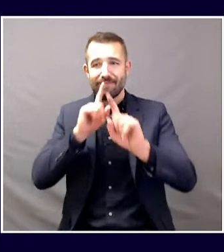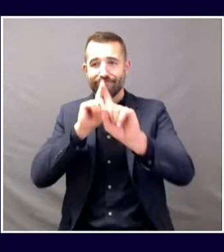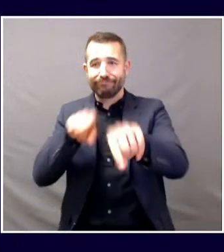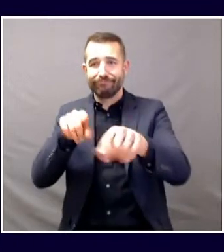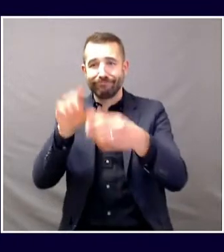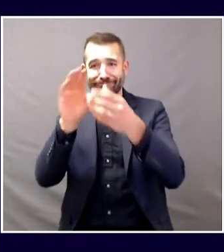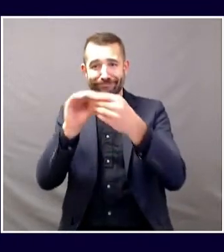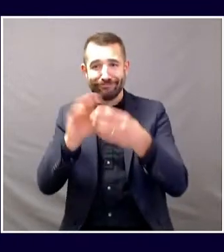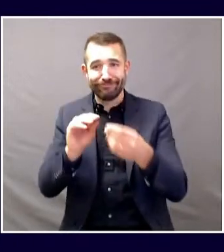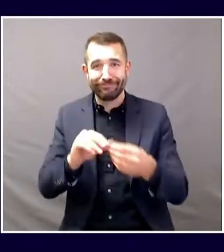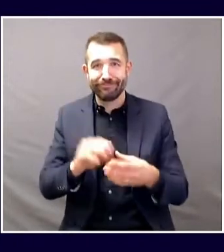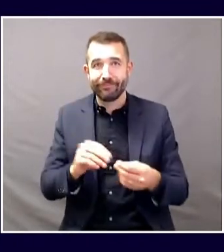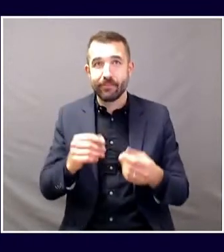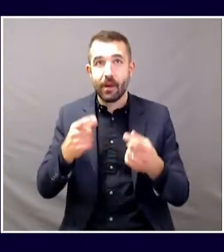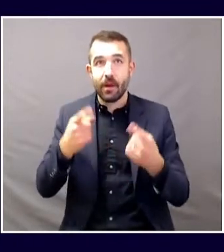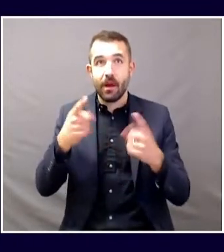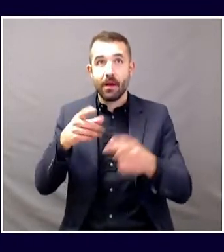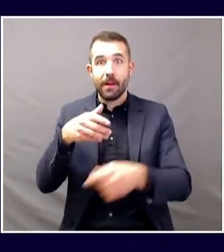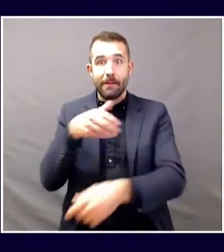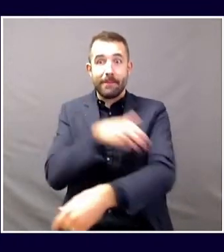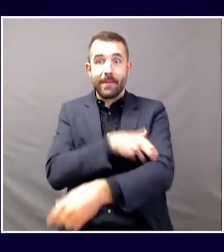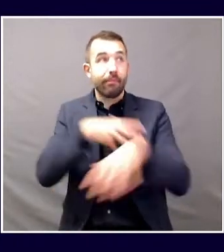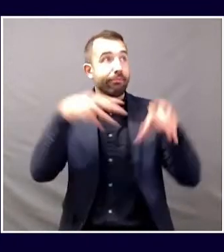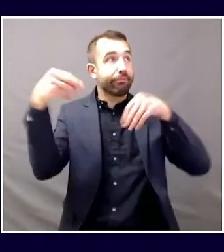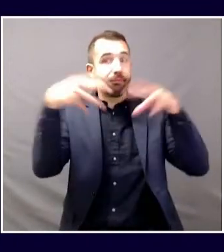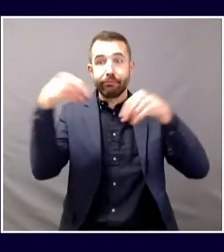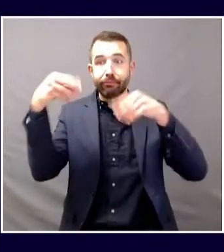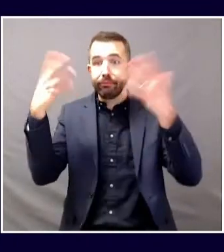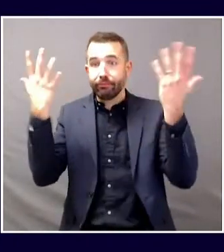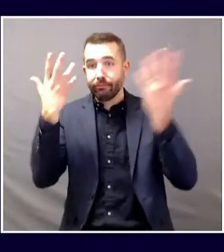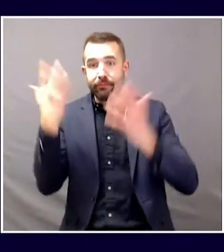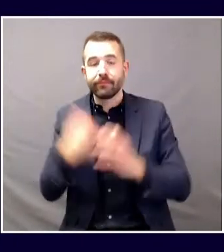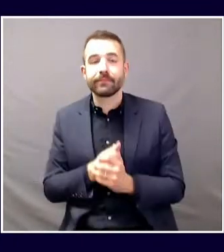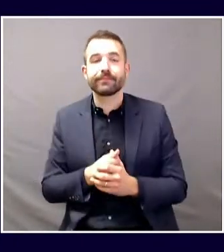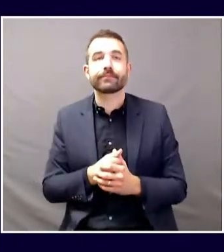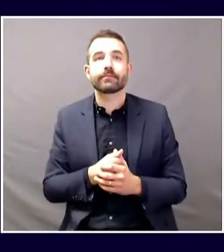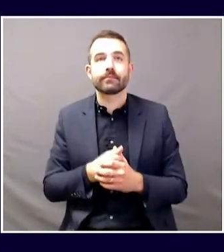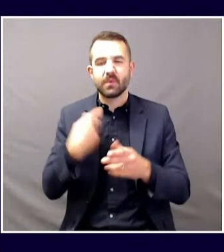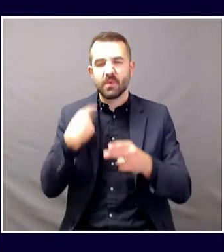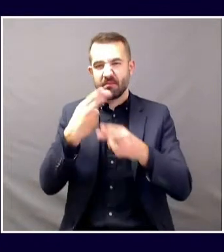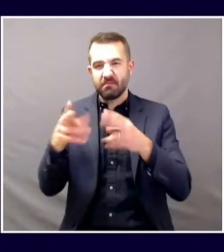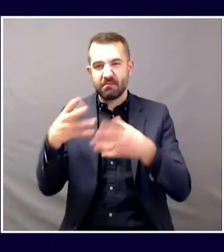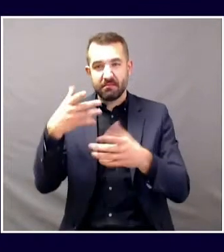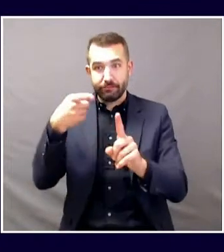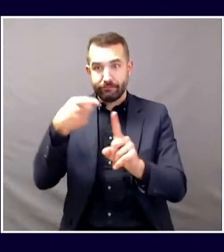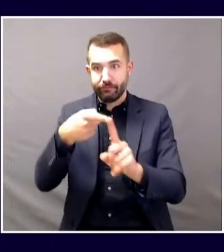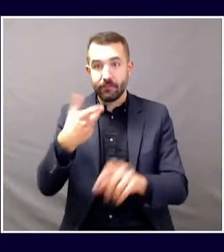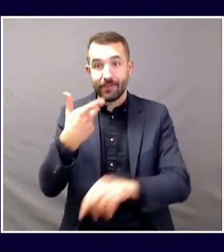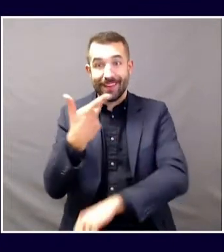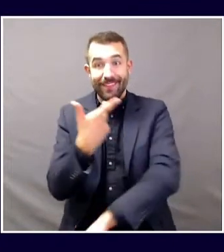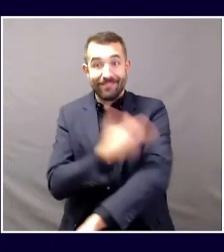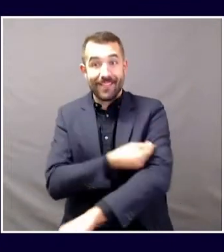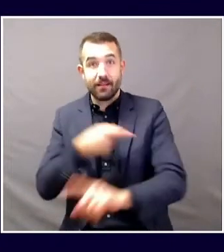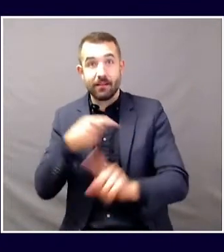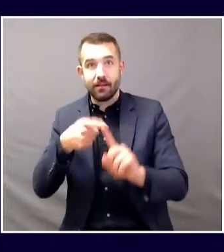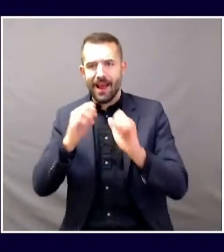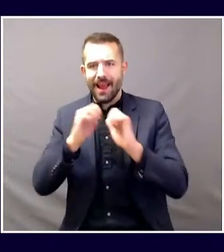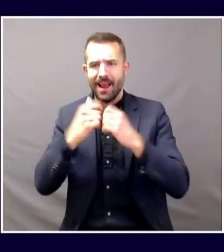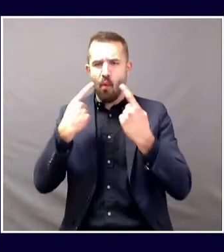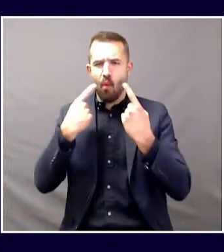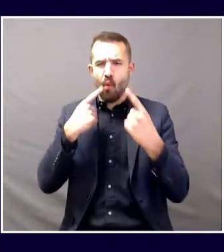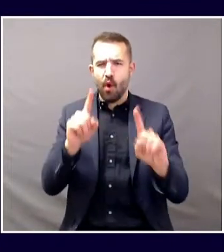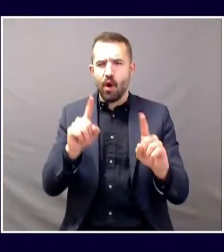bit of a power glitch here. So Patrick, I'll be brief. The bottom line is that the way that vaccines work is to prompt the body